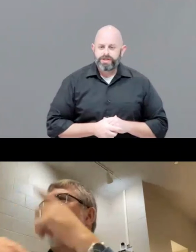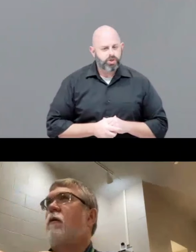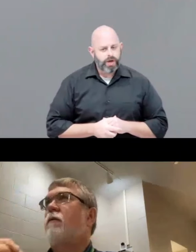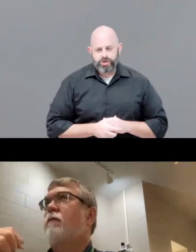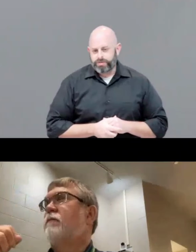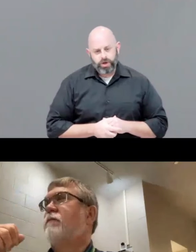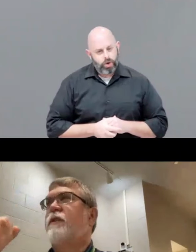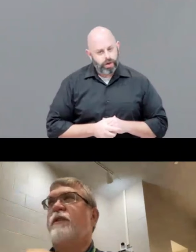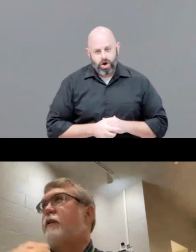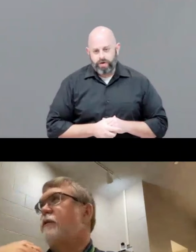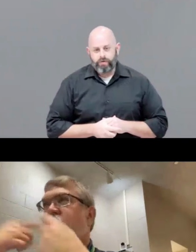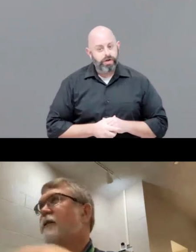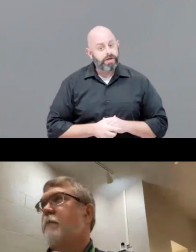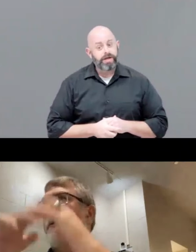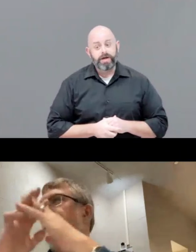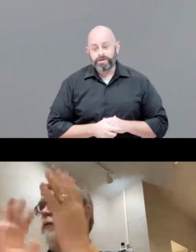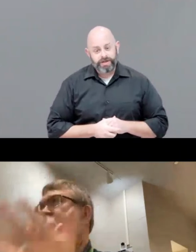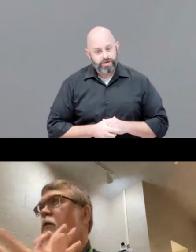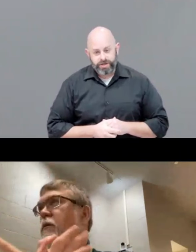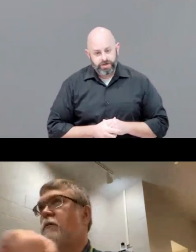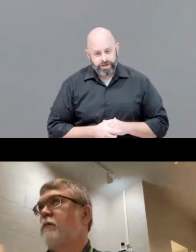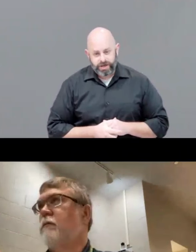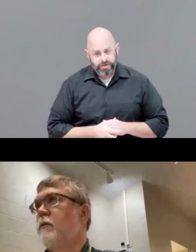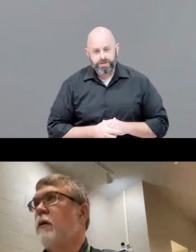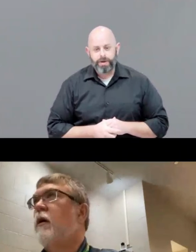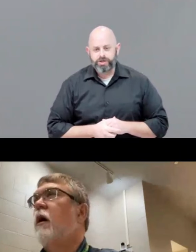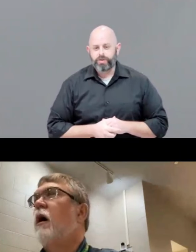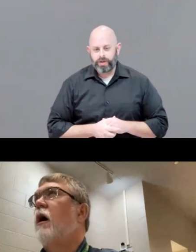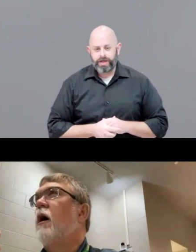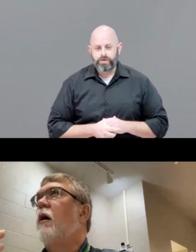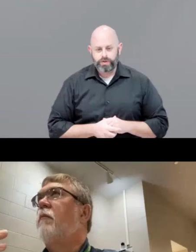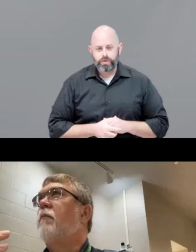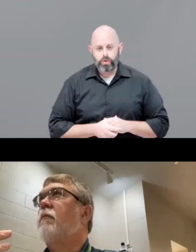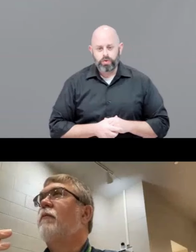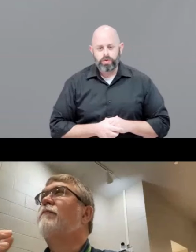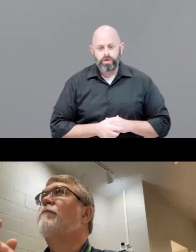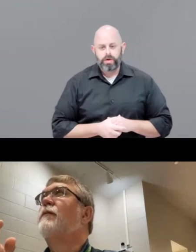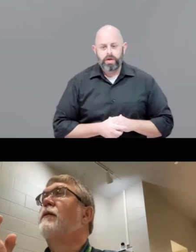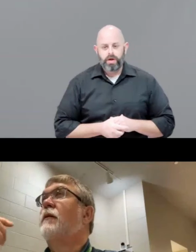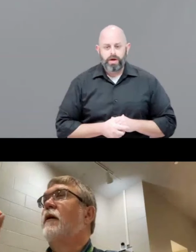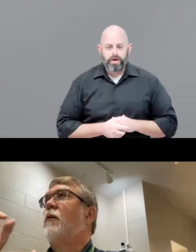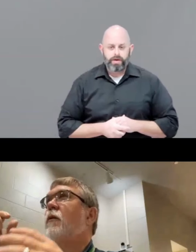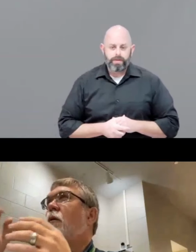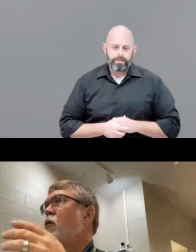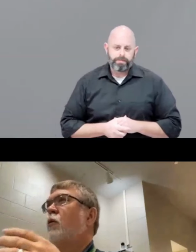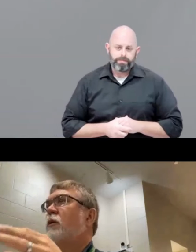So this situation has been going on for years and years and years and years, especially related to the school.